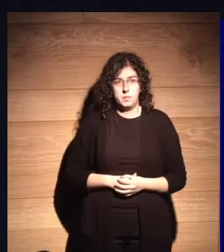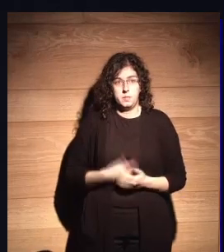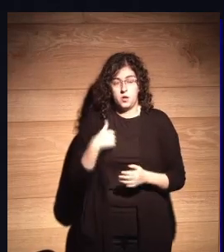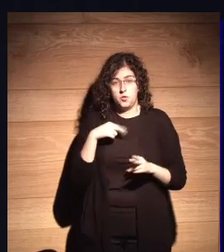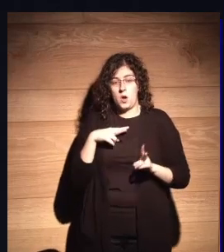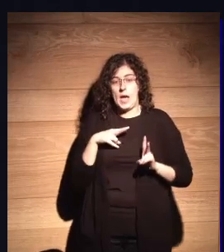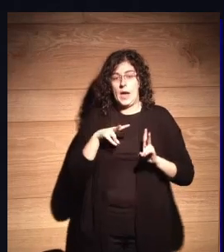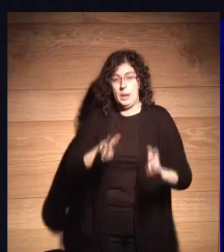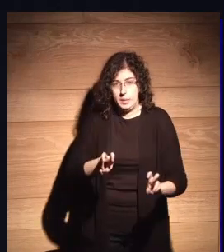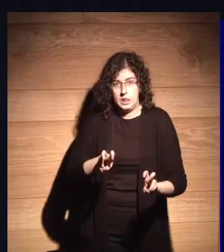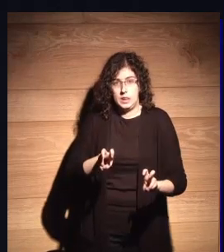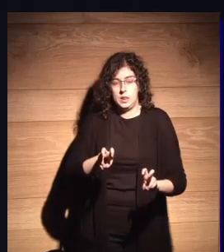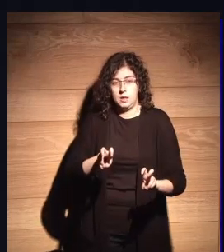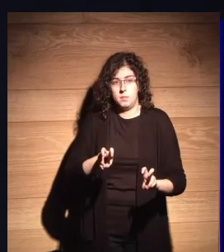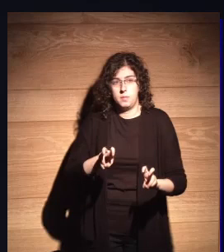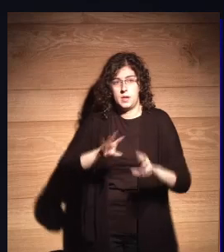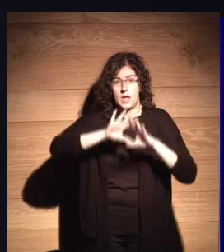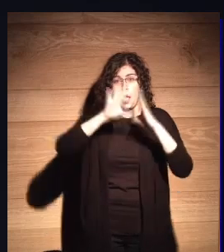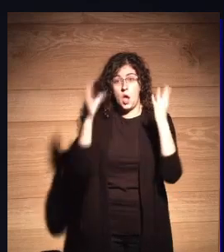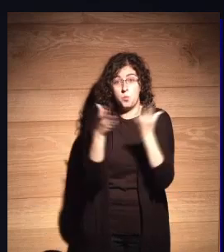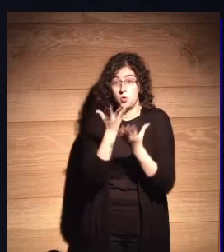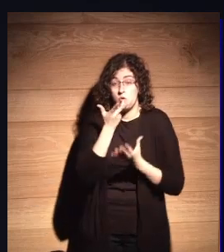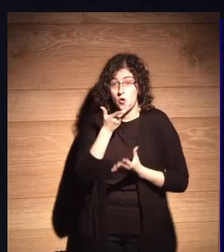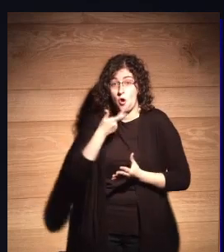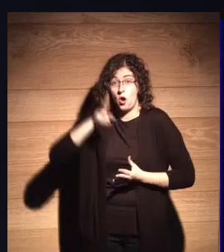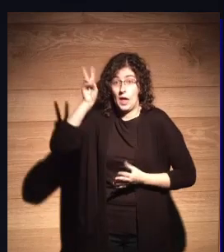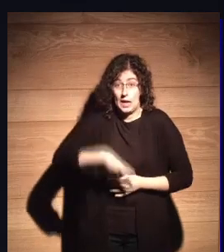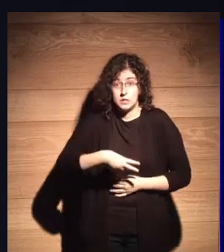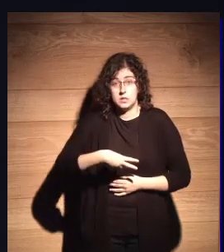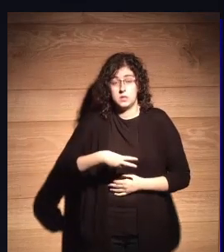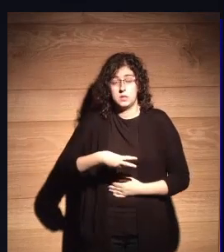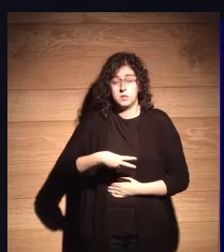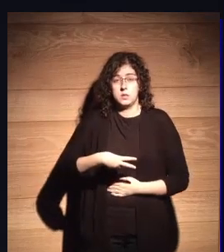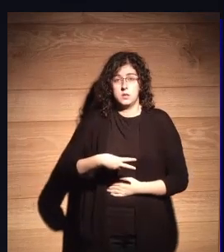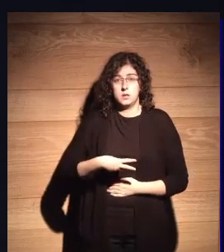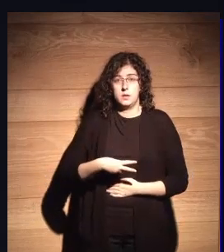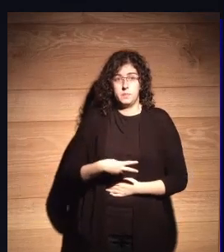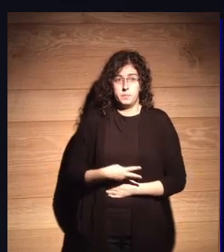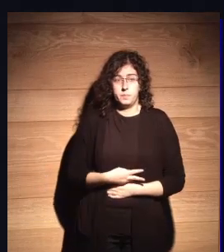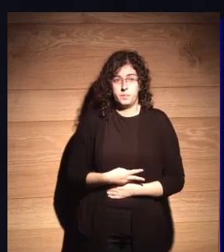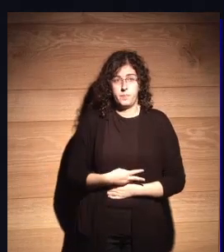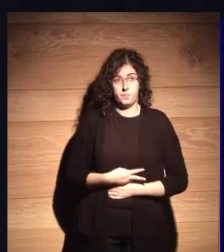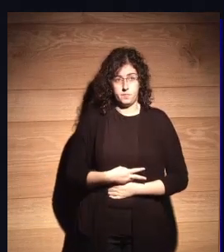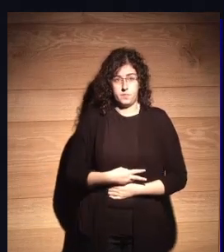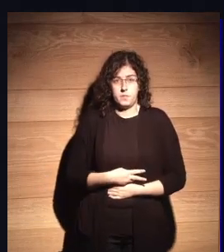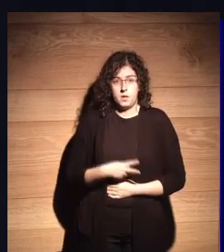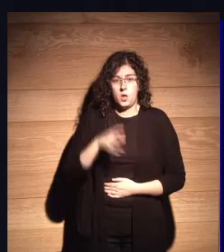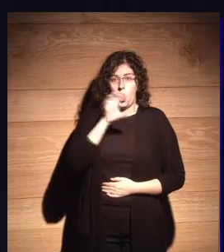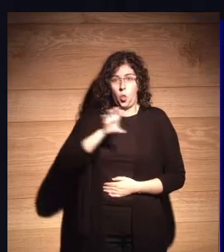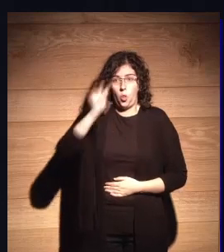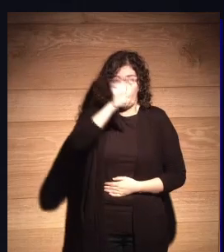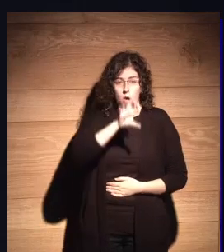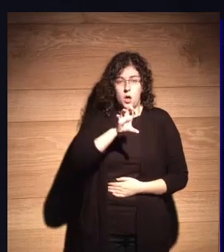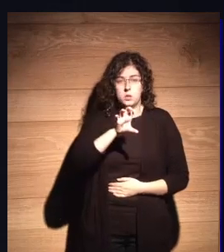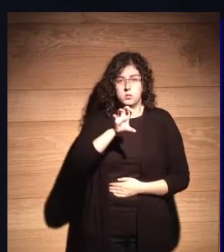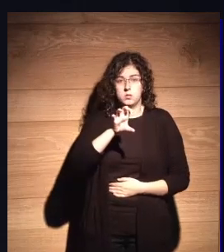the world is in color, and in so many places I've worked and traveled to,